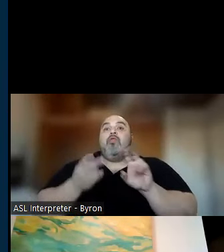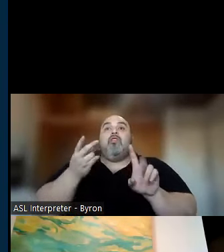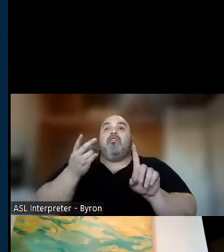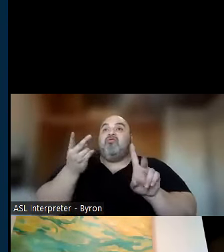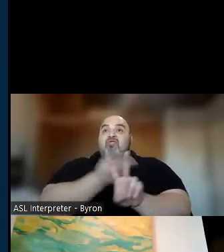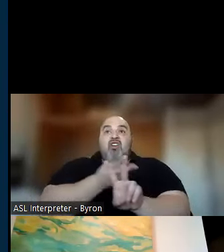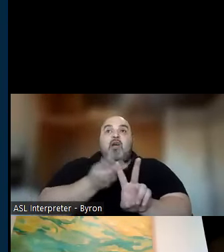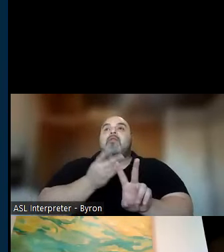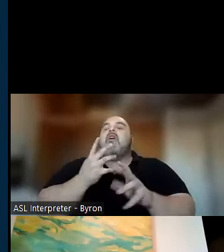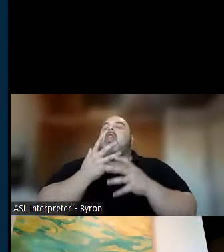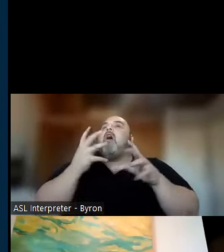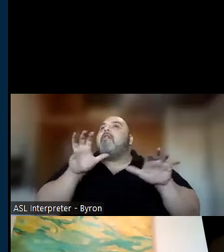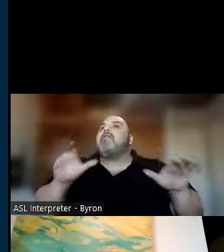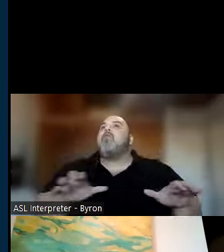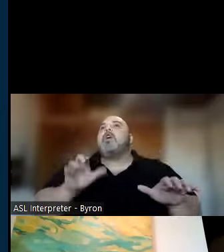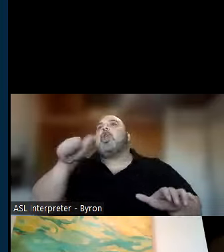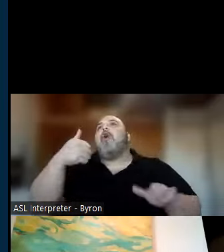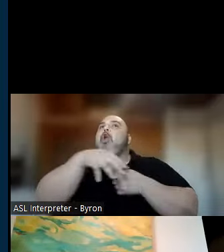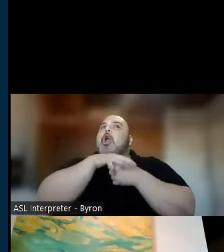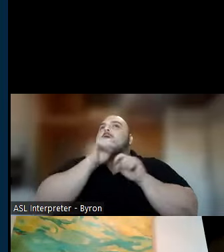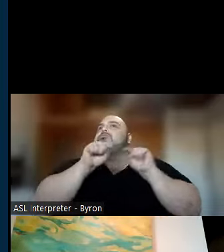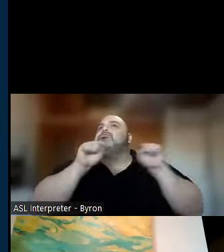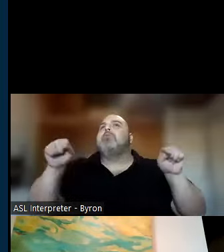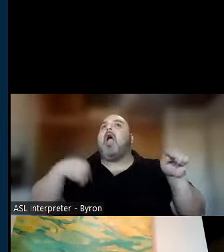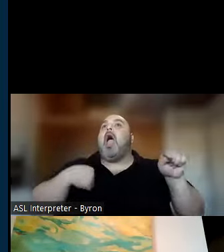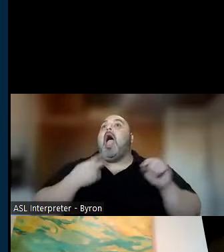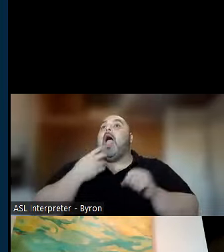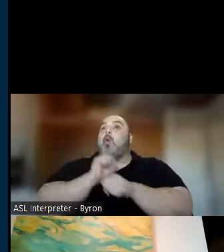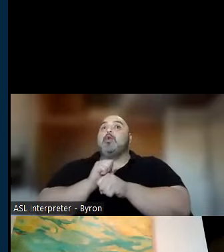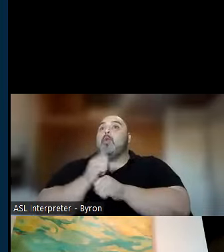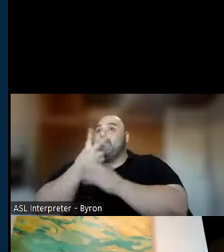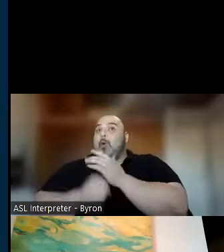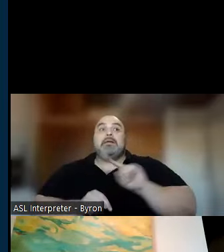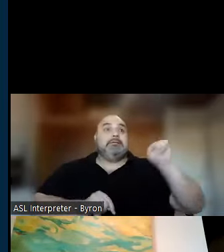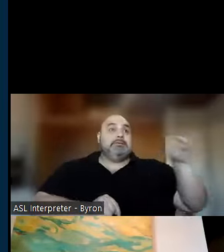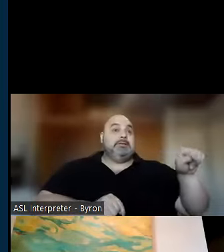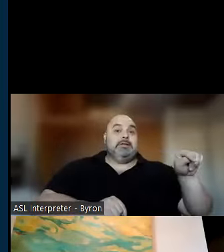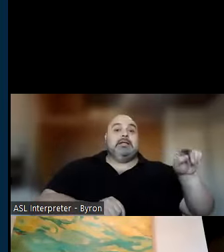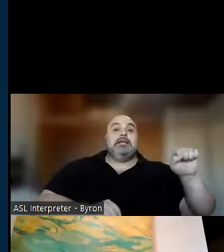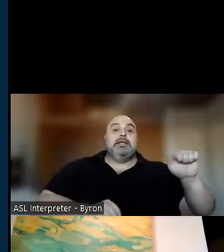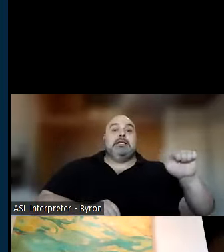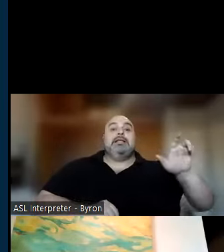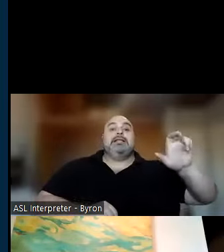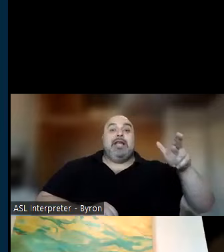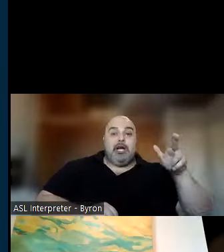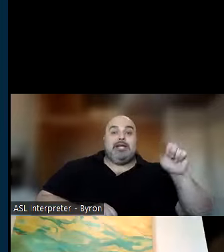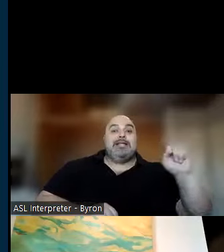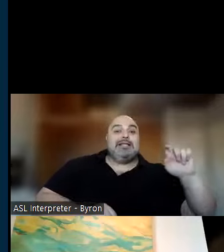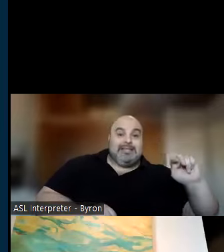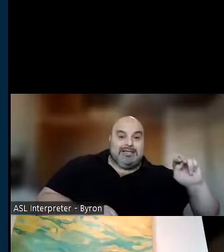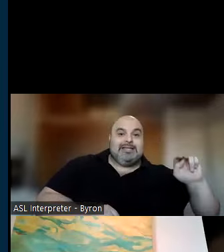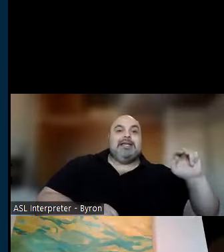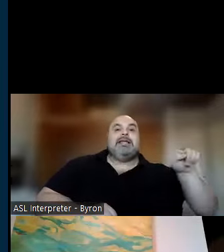lot of work in other areas, and I've had the pleasure of working with both of them. Sarah Steenhausen, who's the Deputy Director of Policy Research